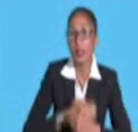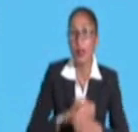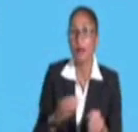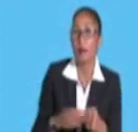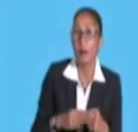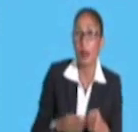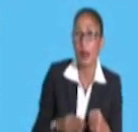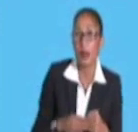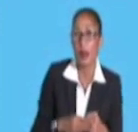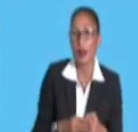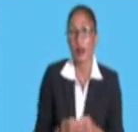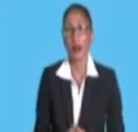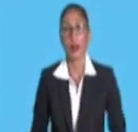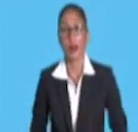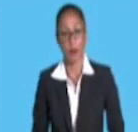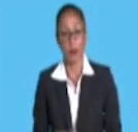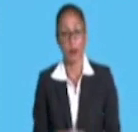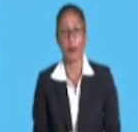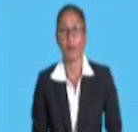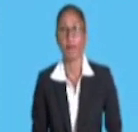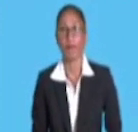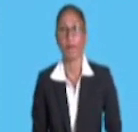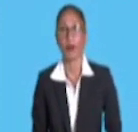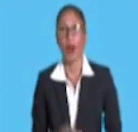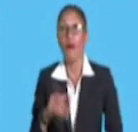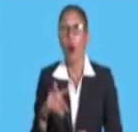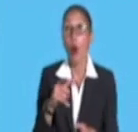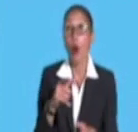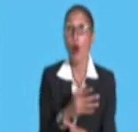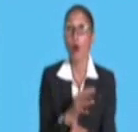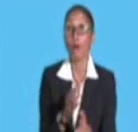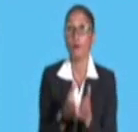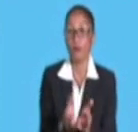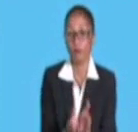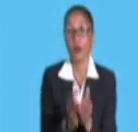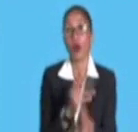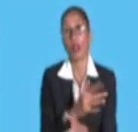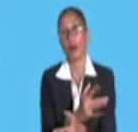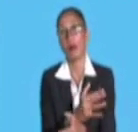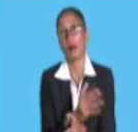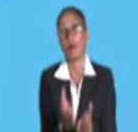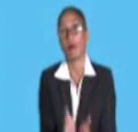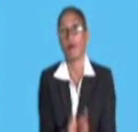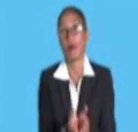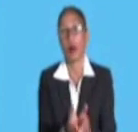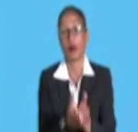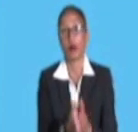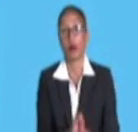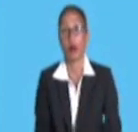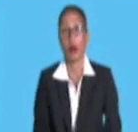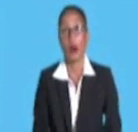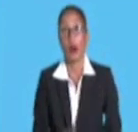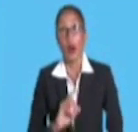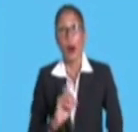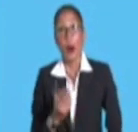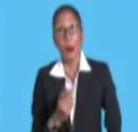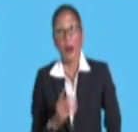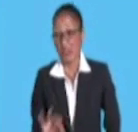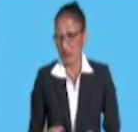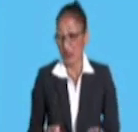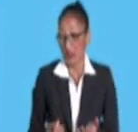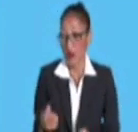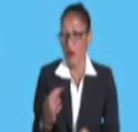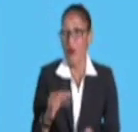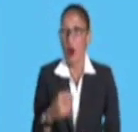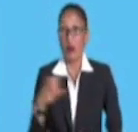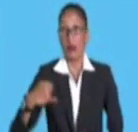specializing in engine and machinery repairs of marine vessels, particularly fishing boats. Having not been compensated for an injury